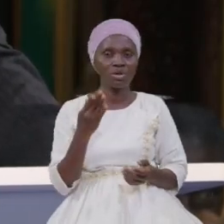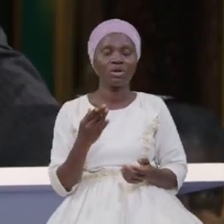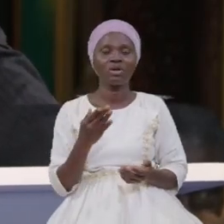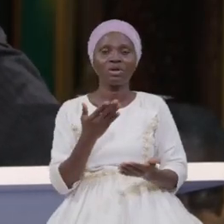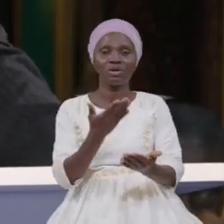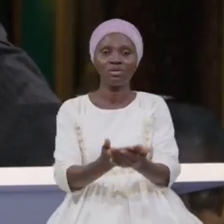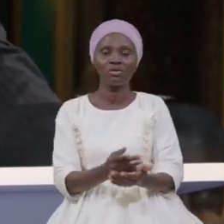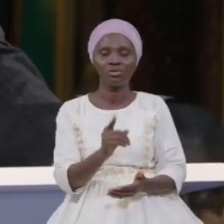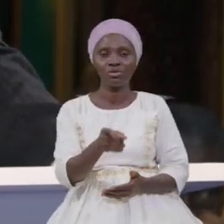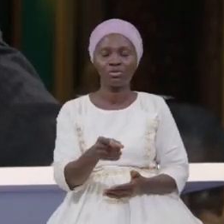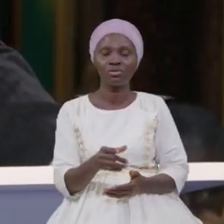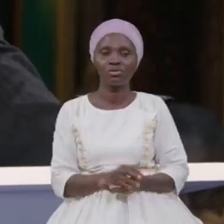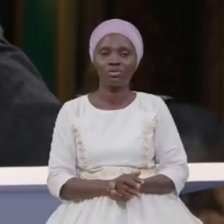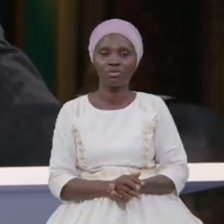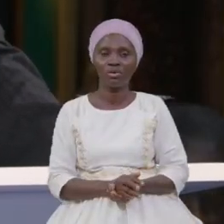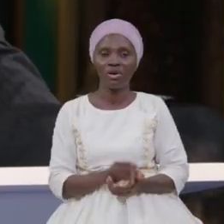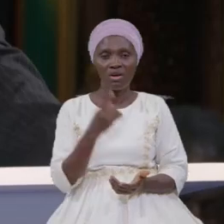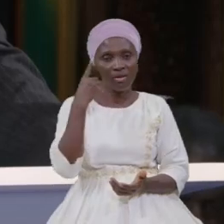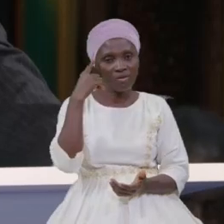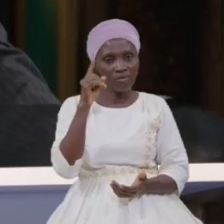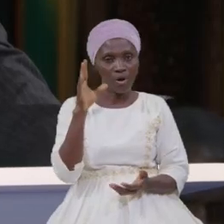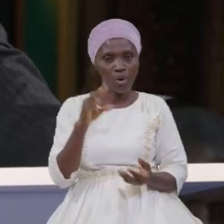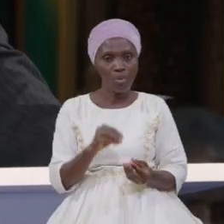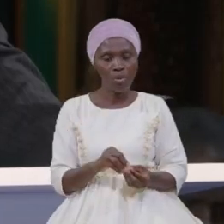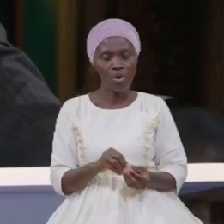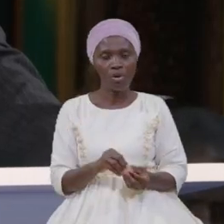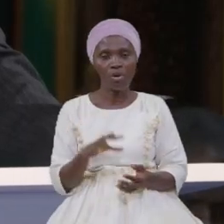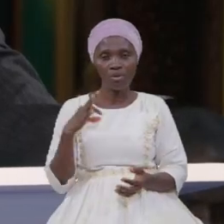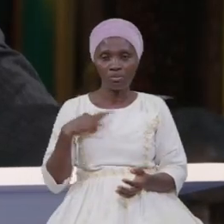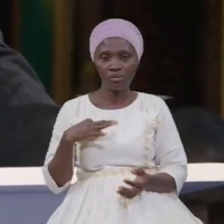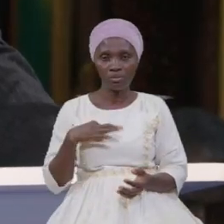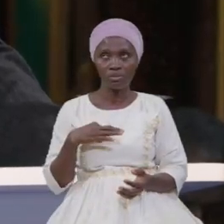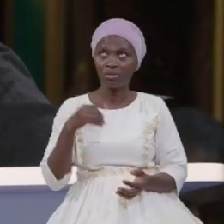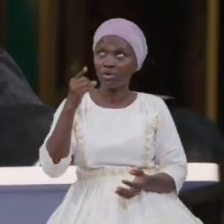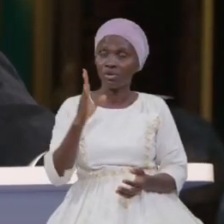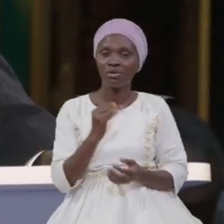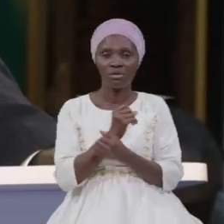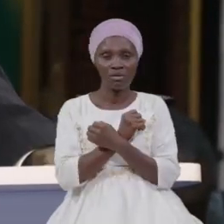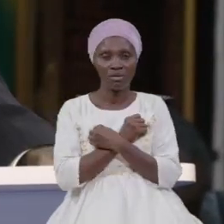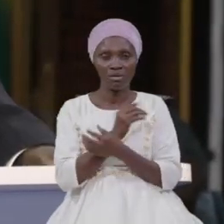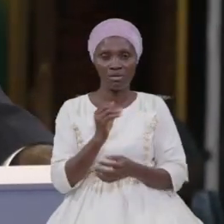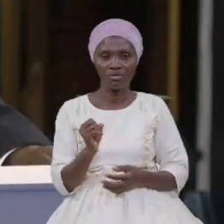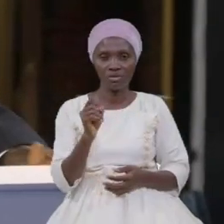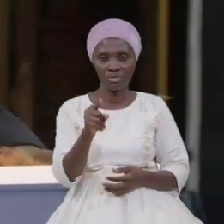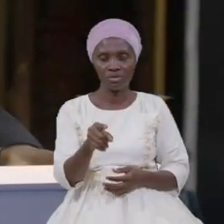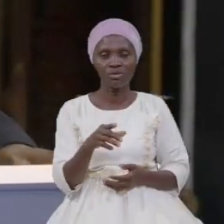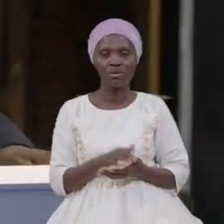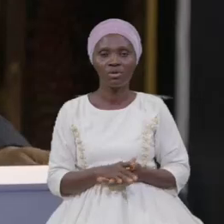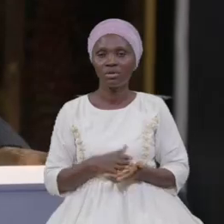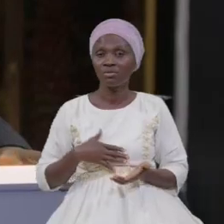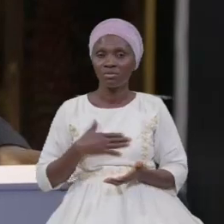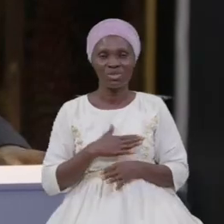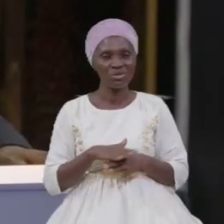For more benefits, the Lord loves you. Don't shy away.